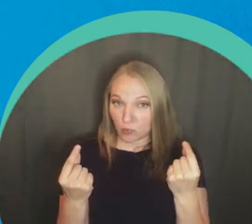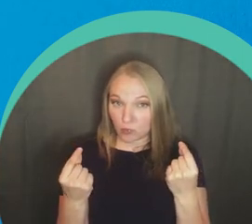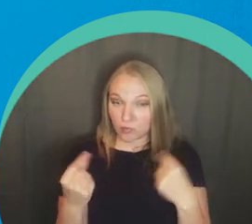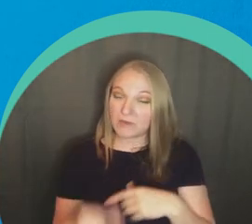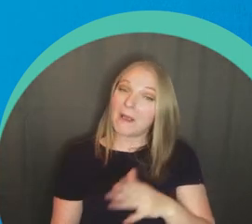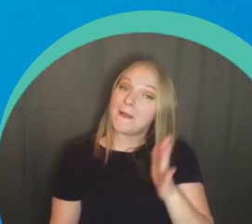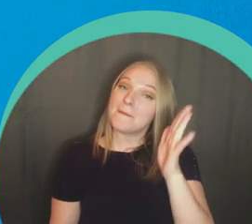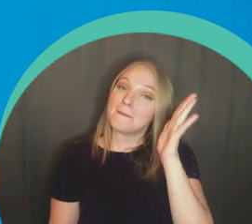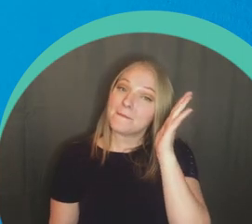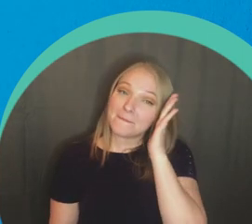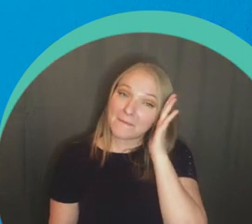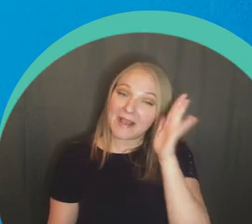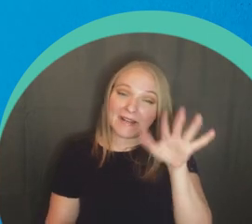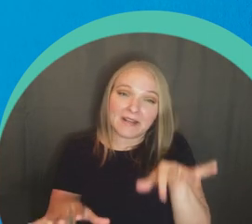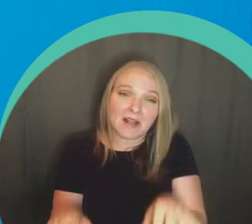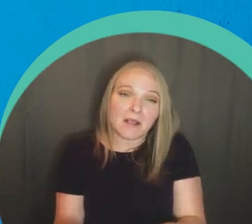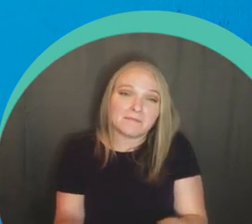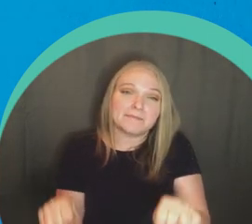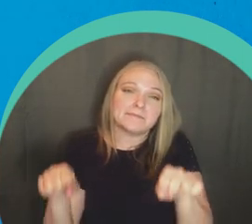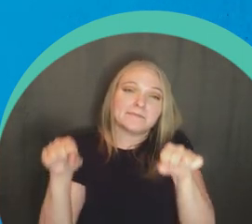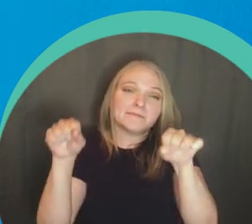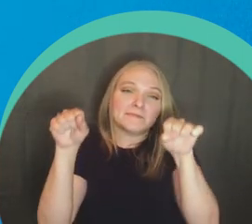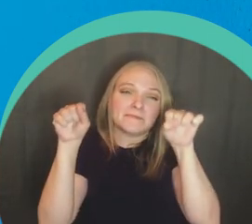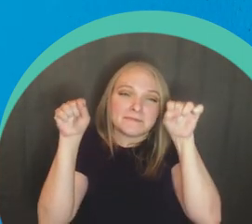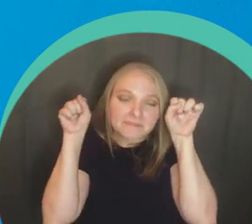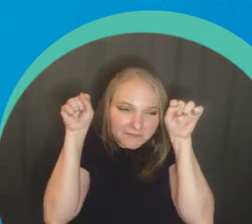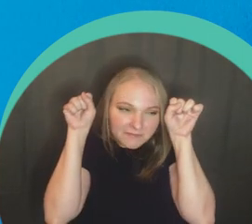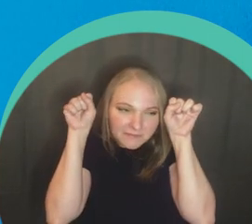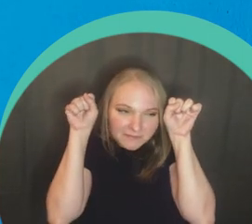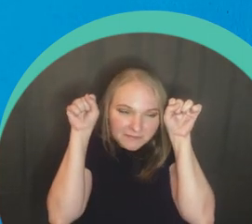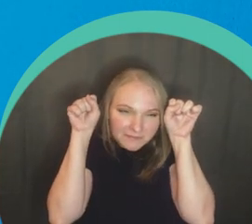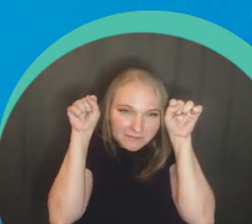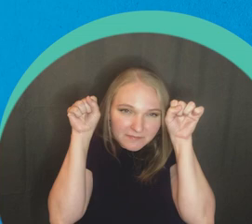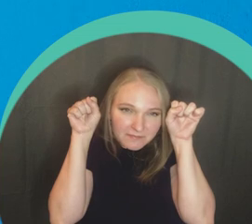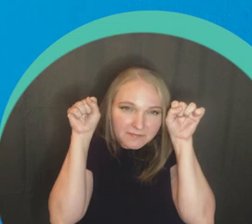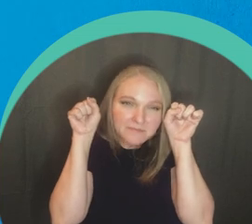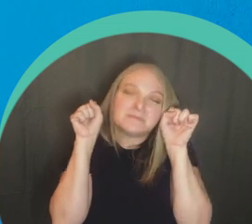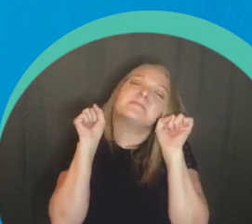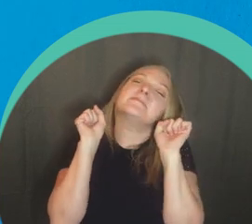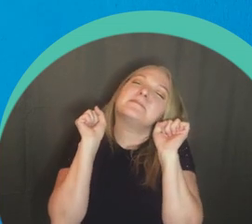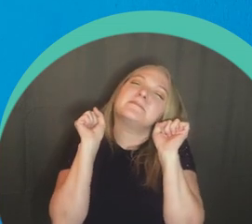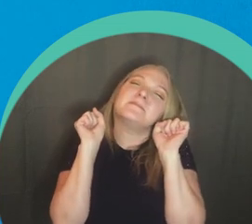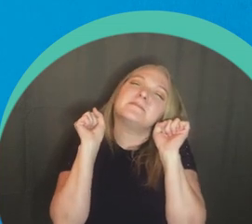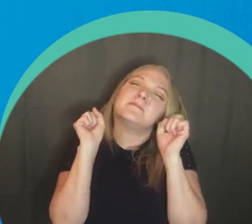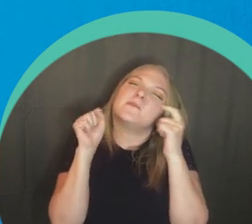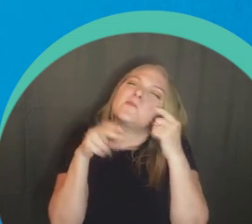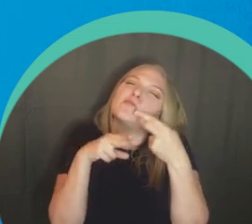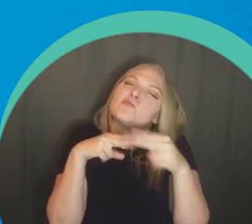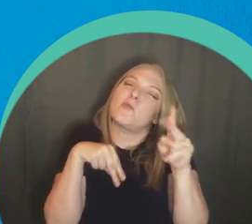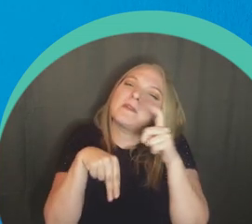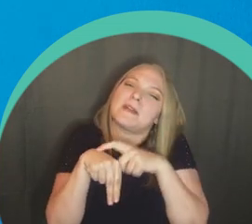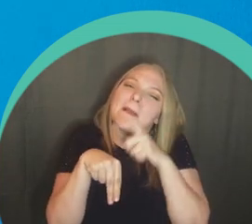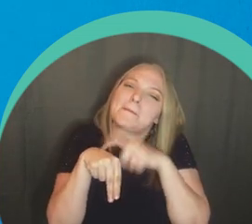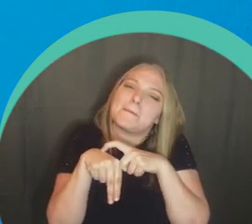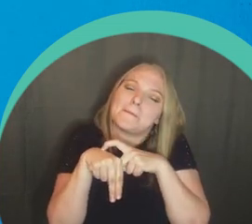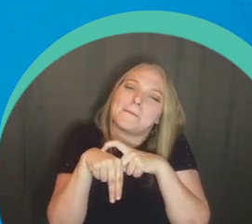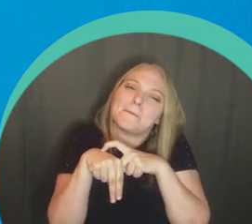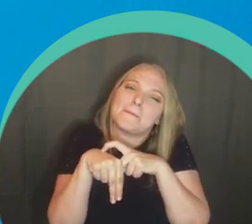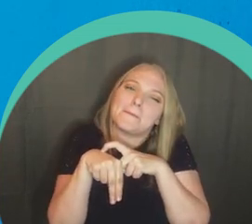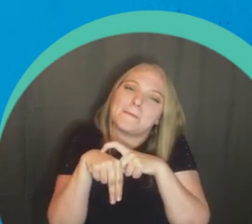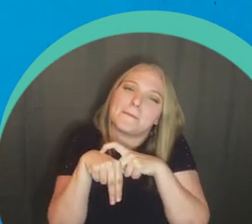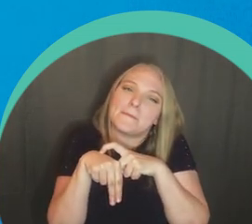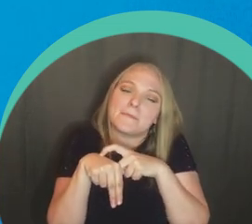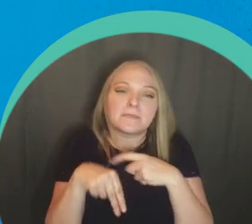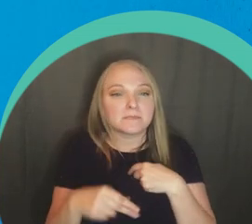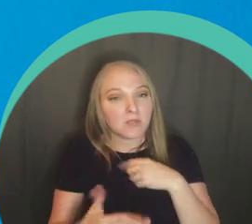under my blanket for a little while. but I've learned some